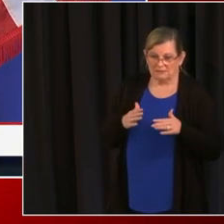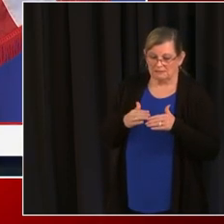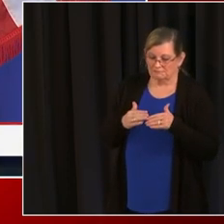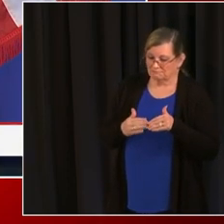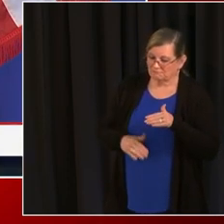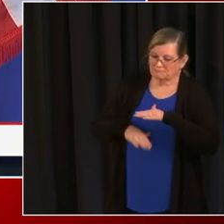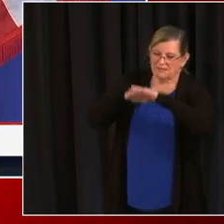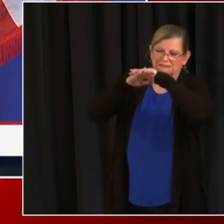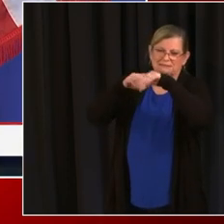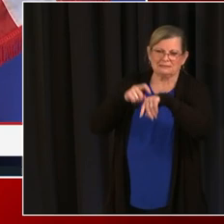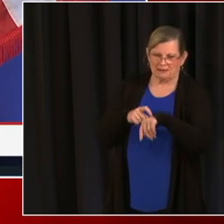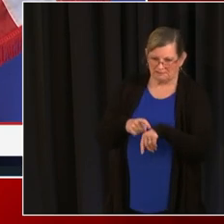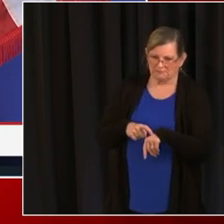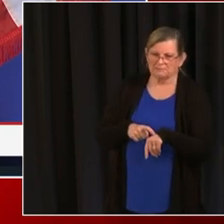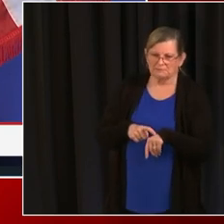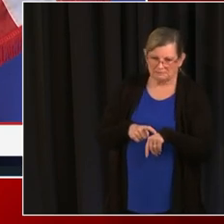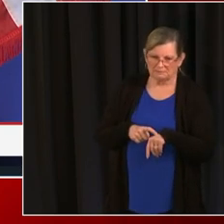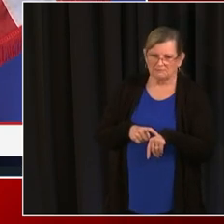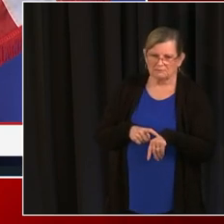time, that the